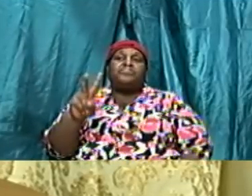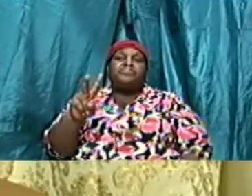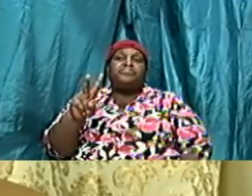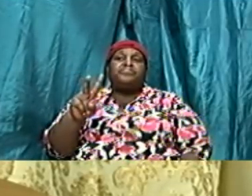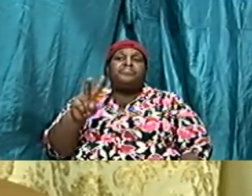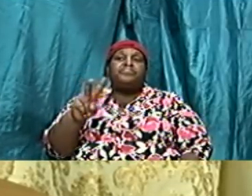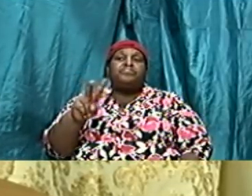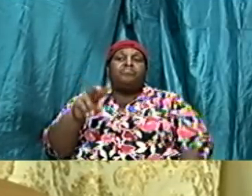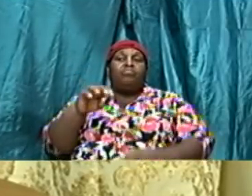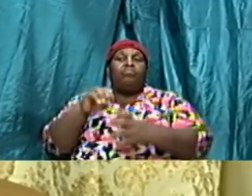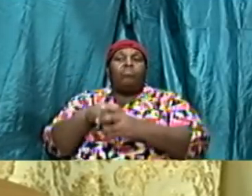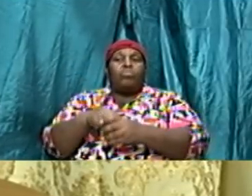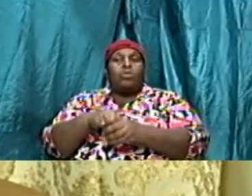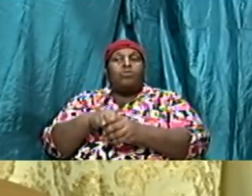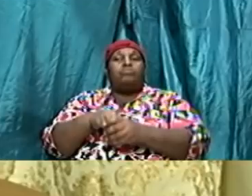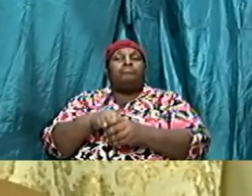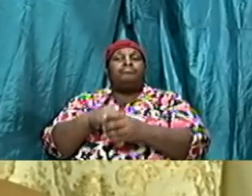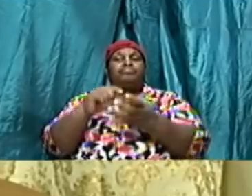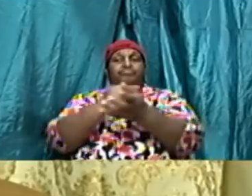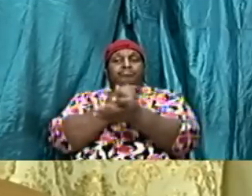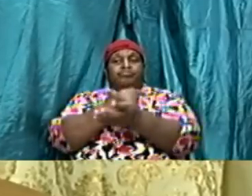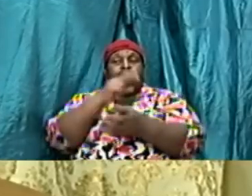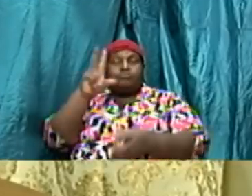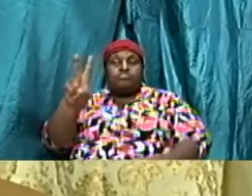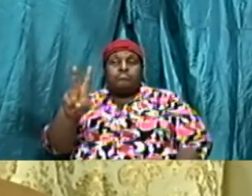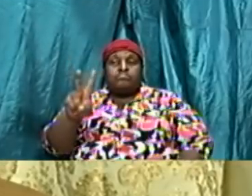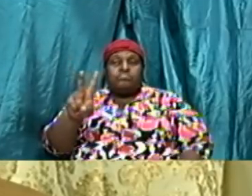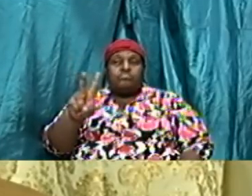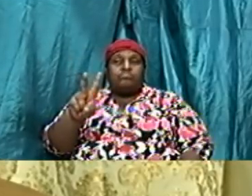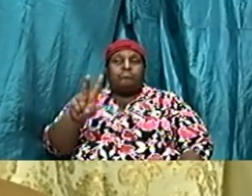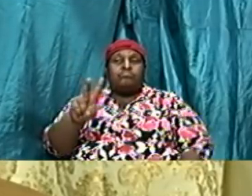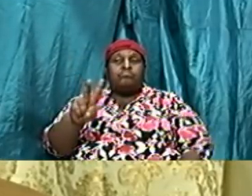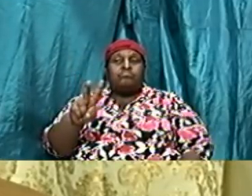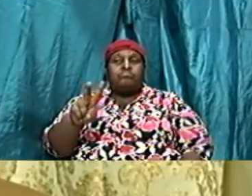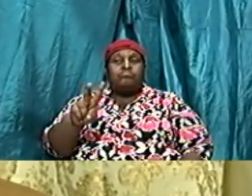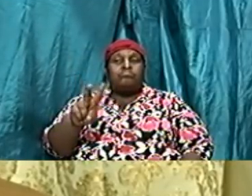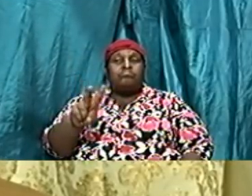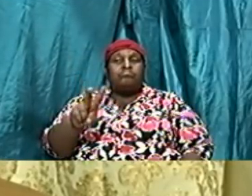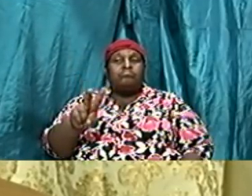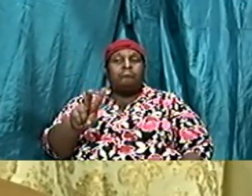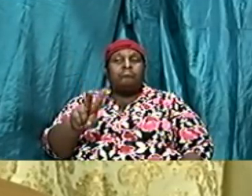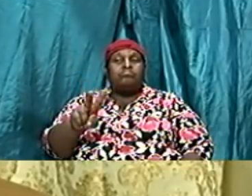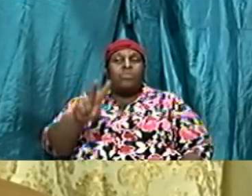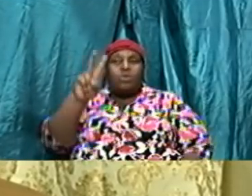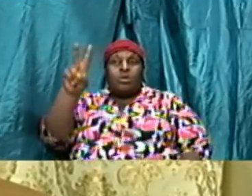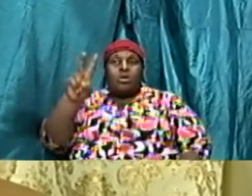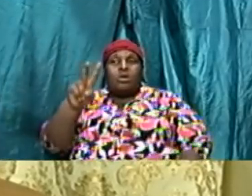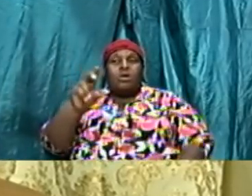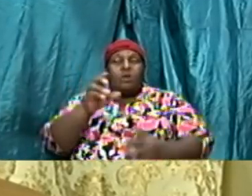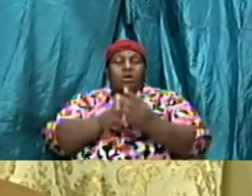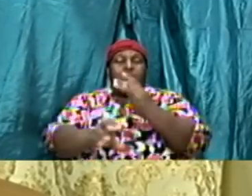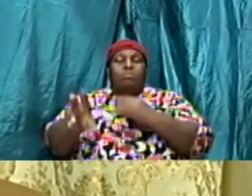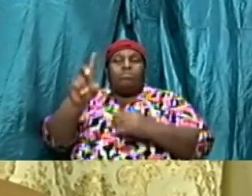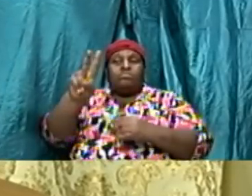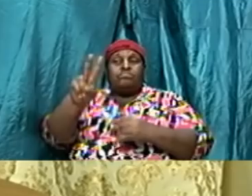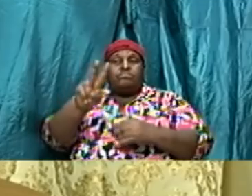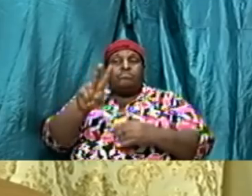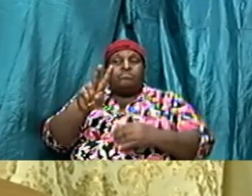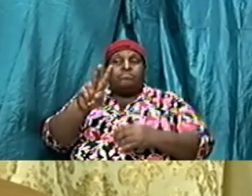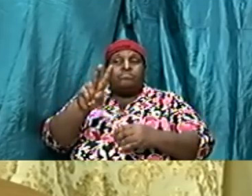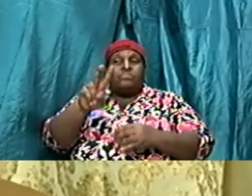Genesis chapter 2, and we are looking at chapter 2 from verse 1 to 3.